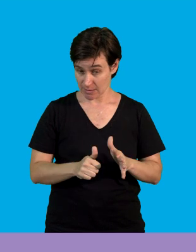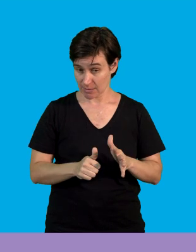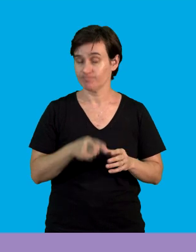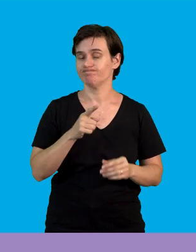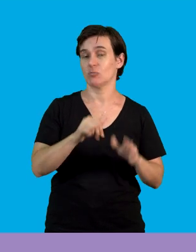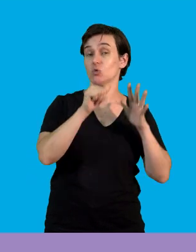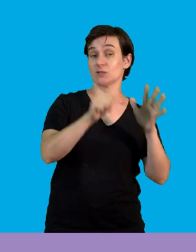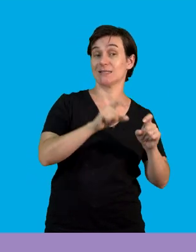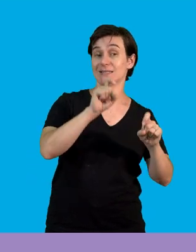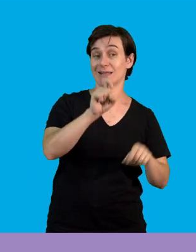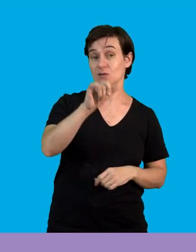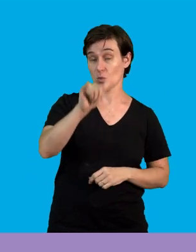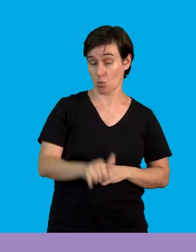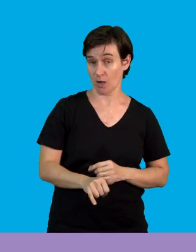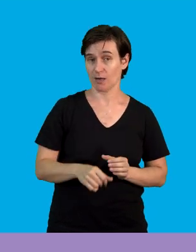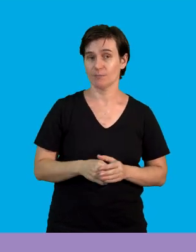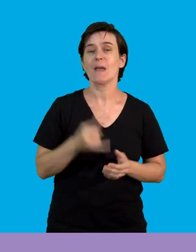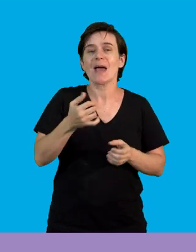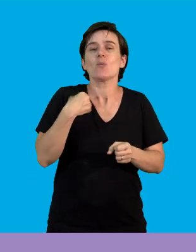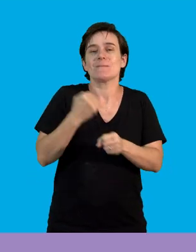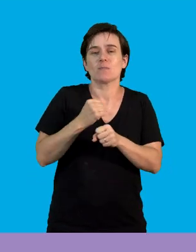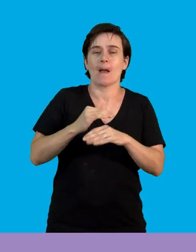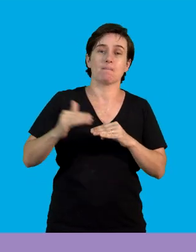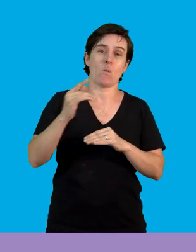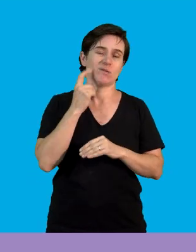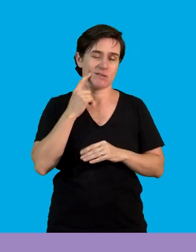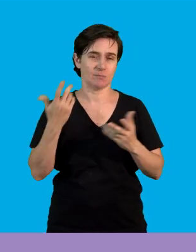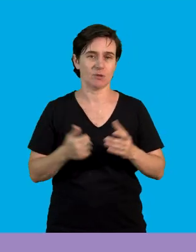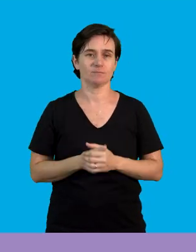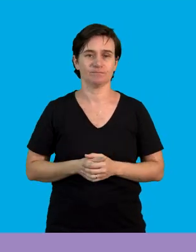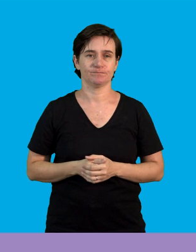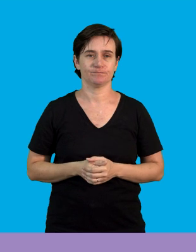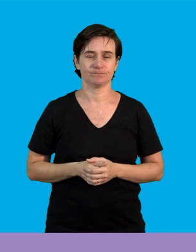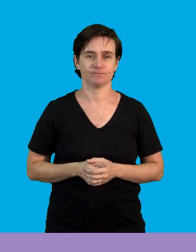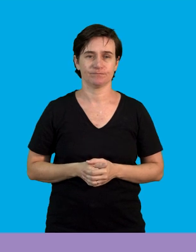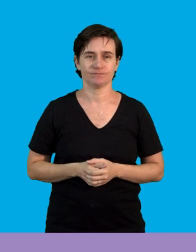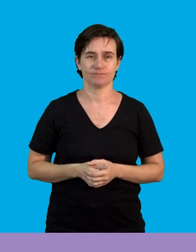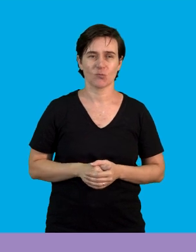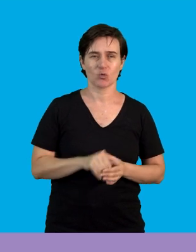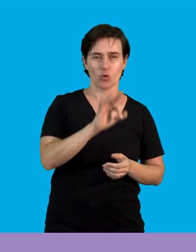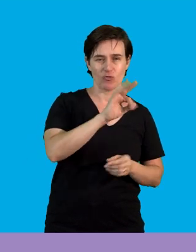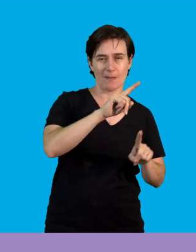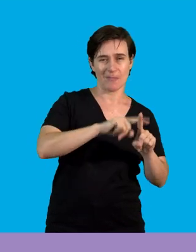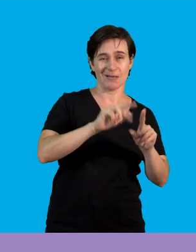16 xy. Now we are simplifying 3xy, and then